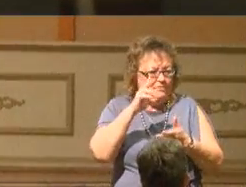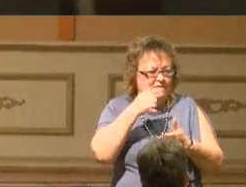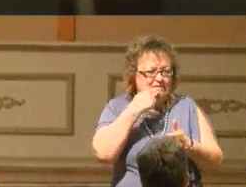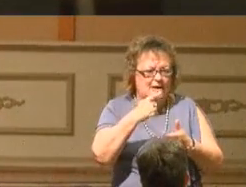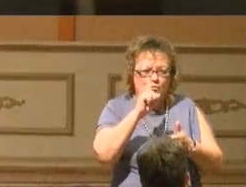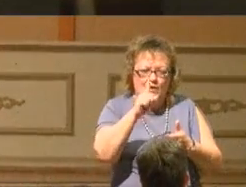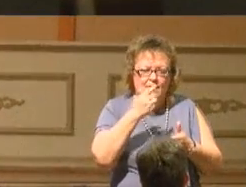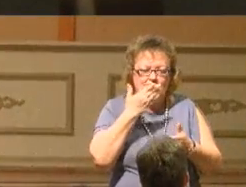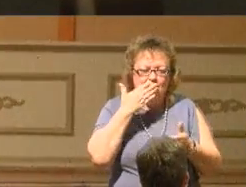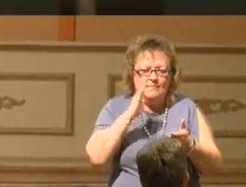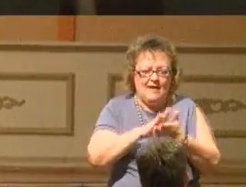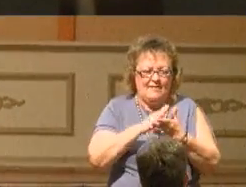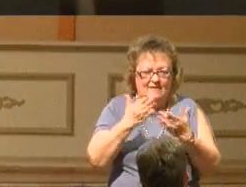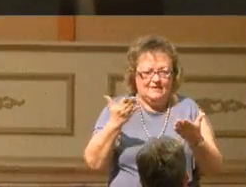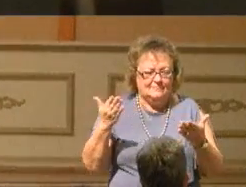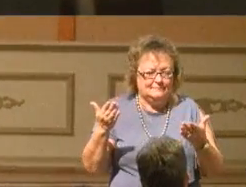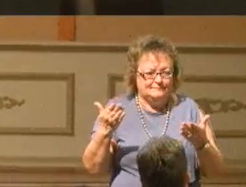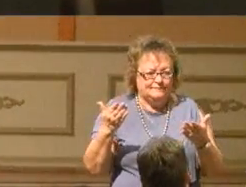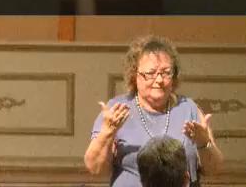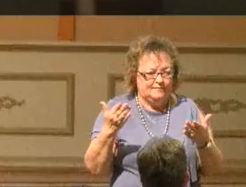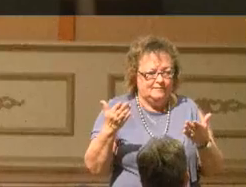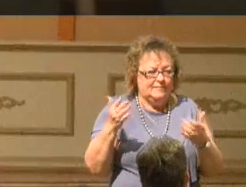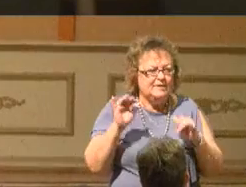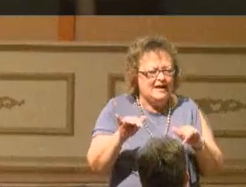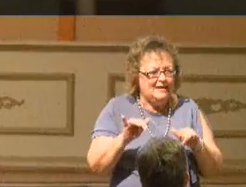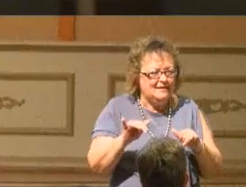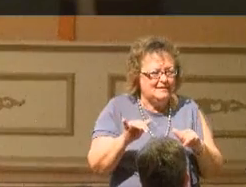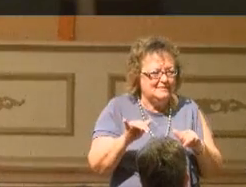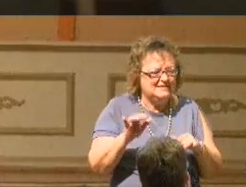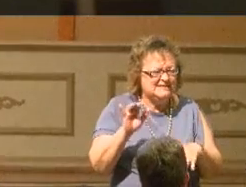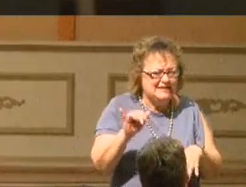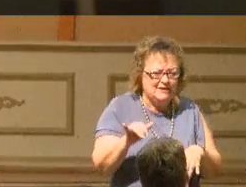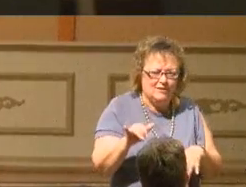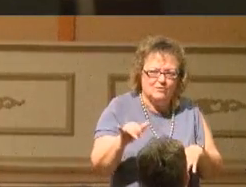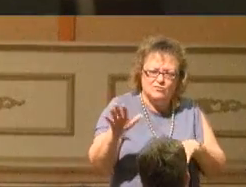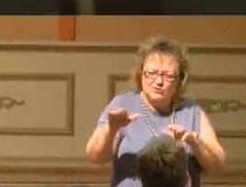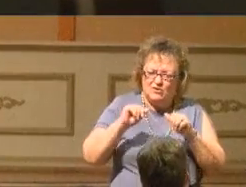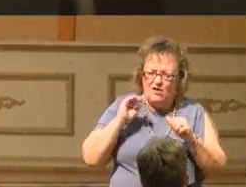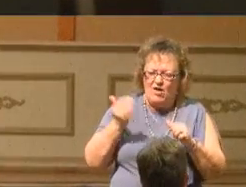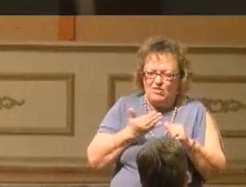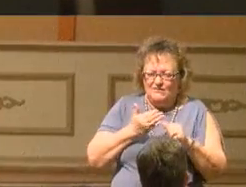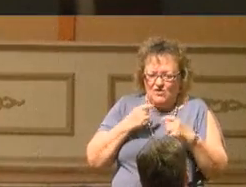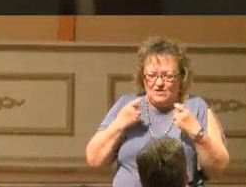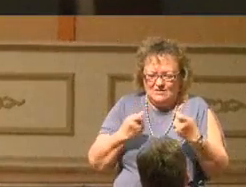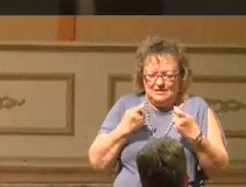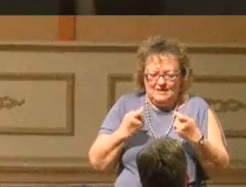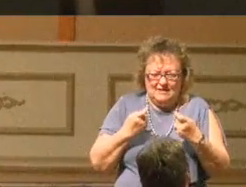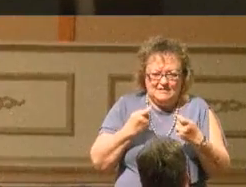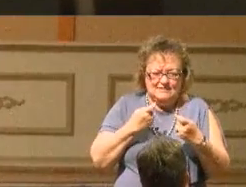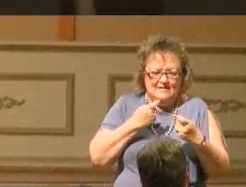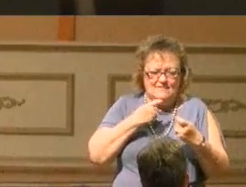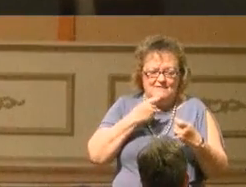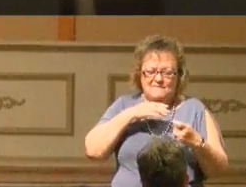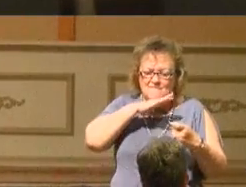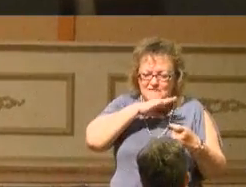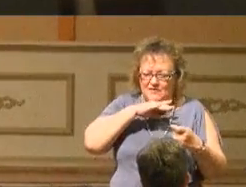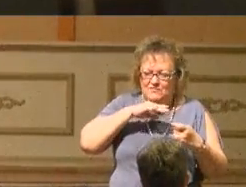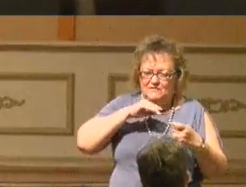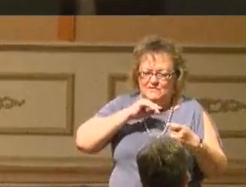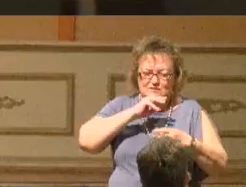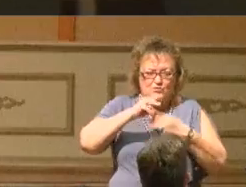And yet he took your sins and mine and the filth of this world, and he took it upon his